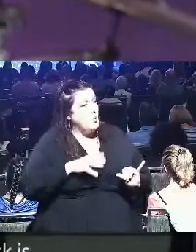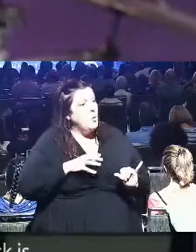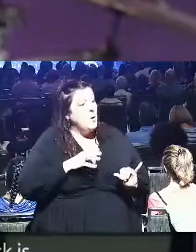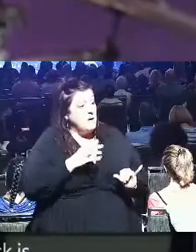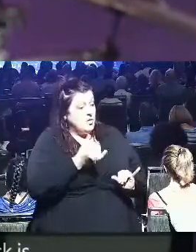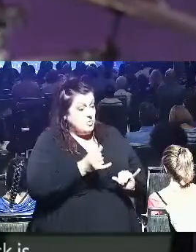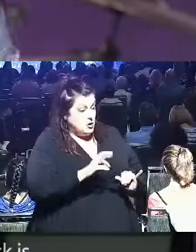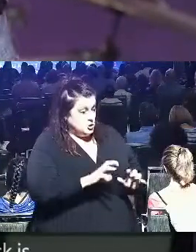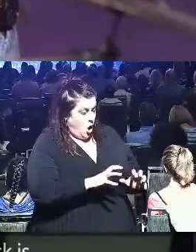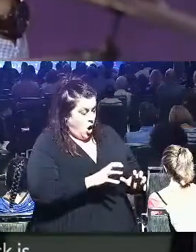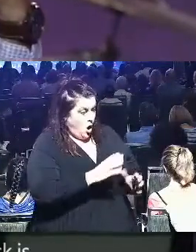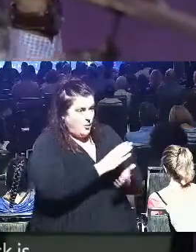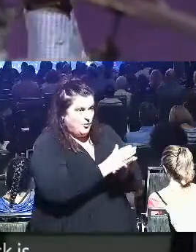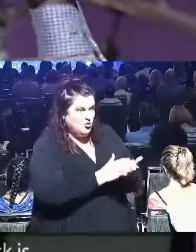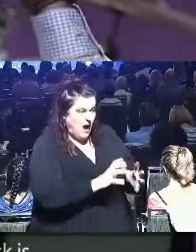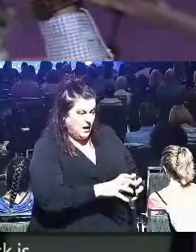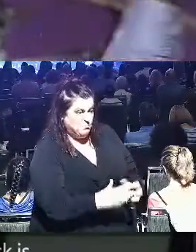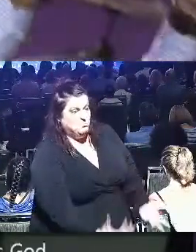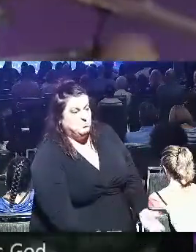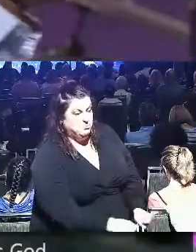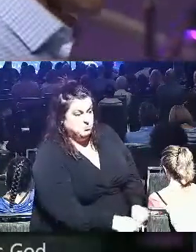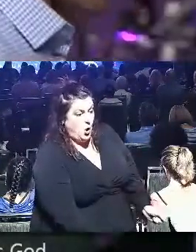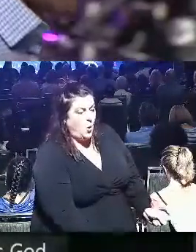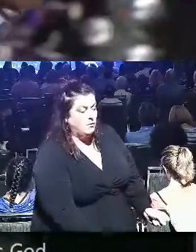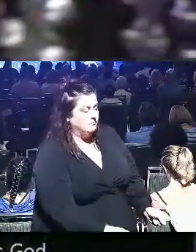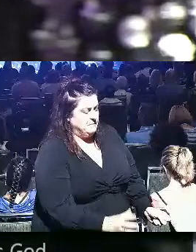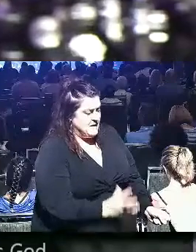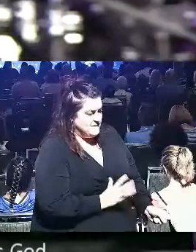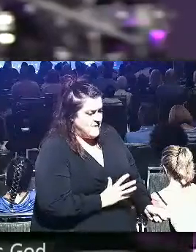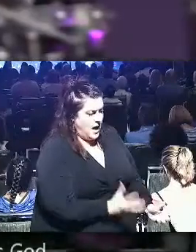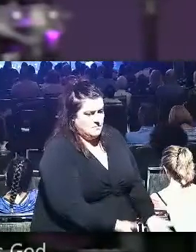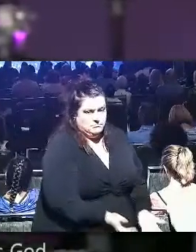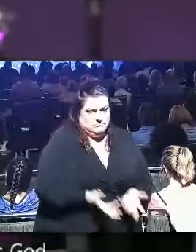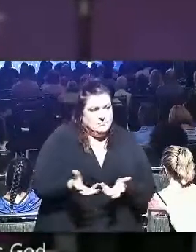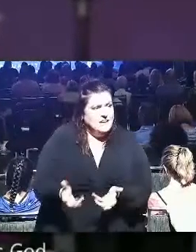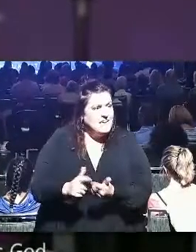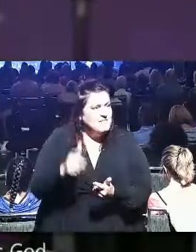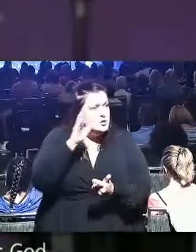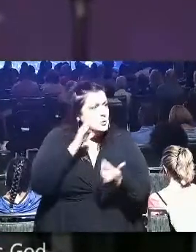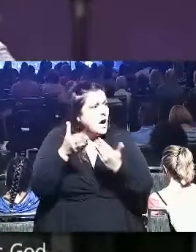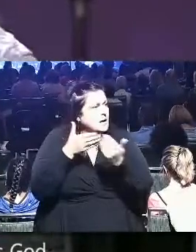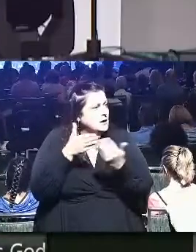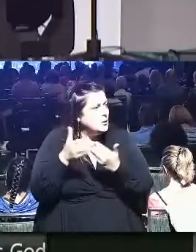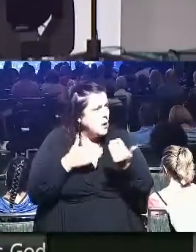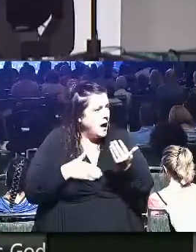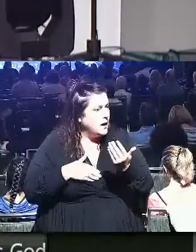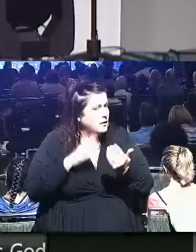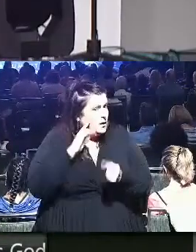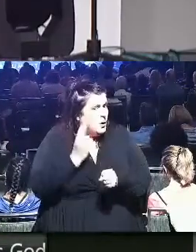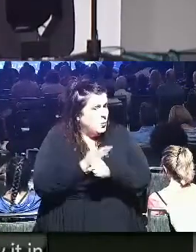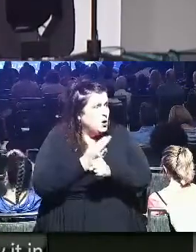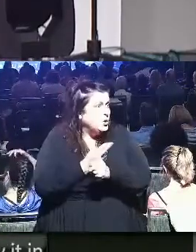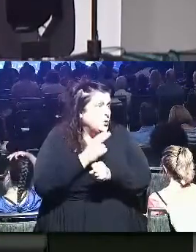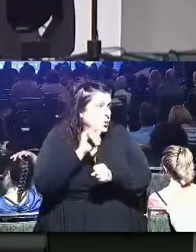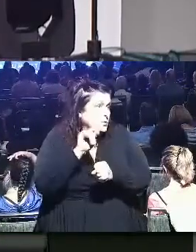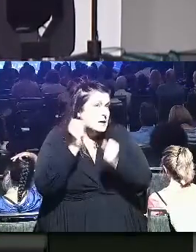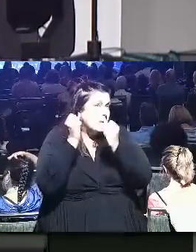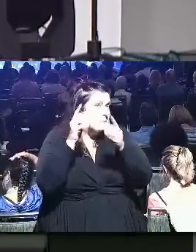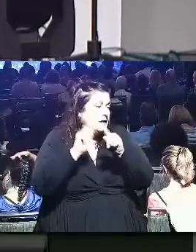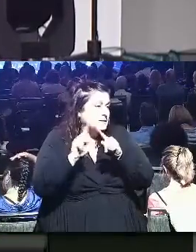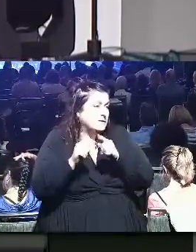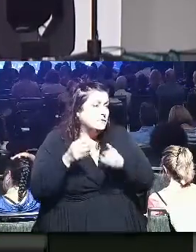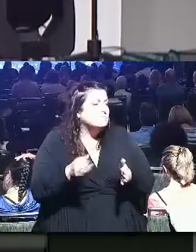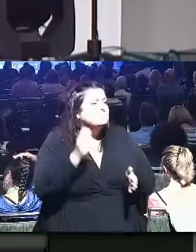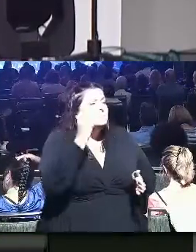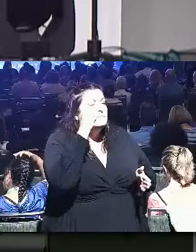says, God, I'm giving you something. Magnify it in tremendous, tremendous ways. We have no scarcity problems in